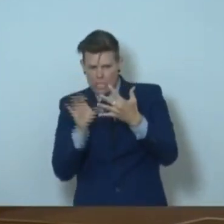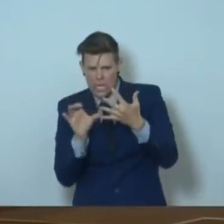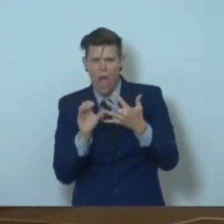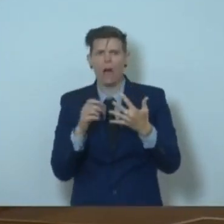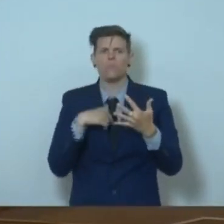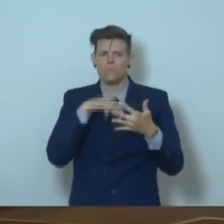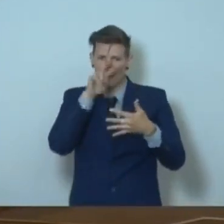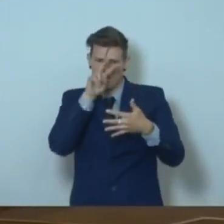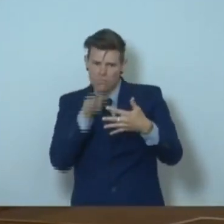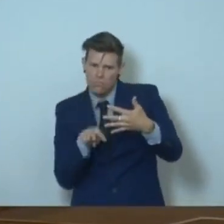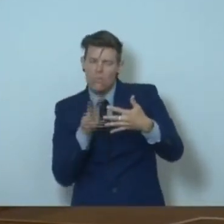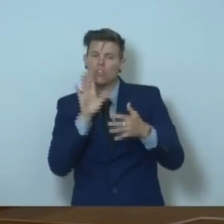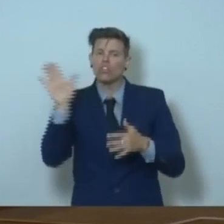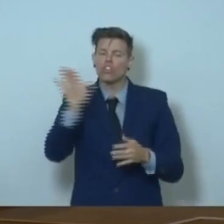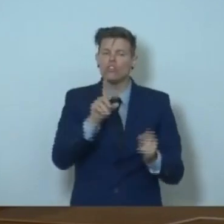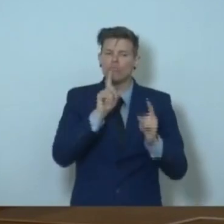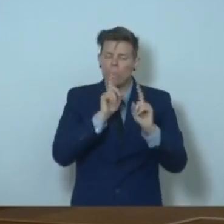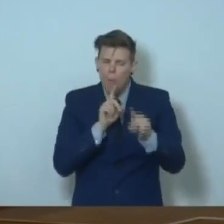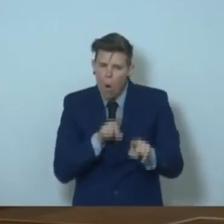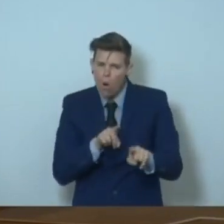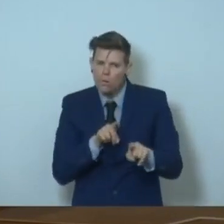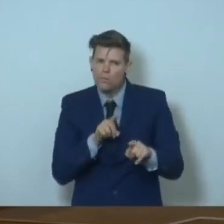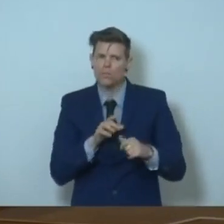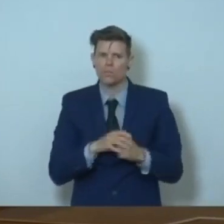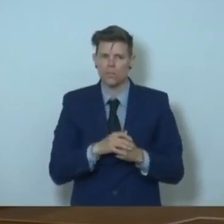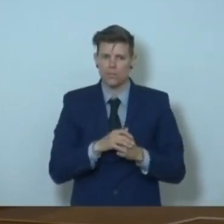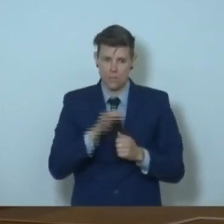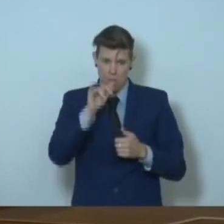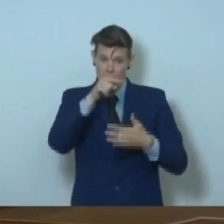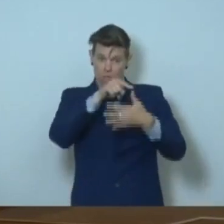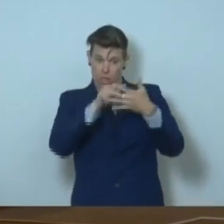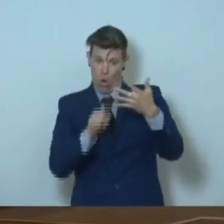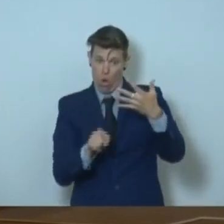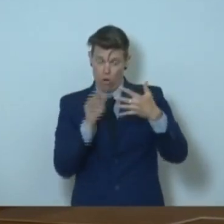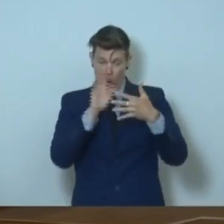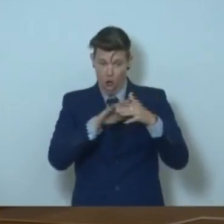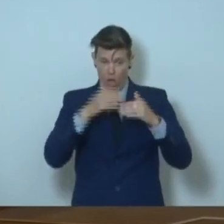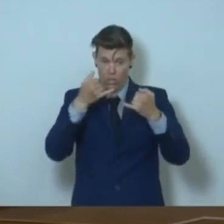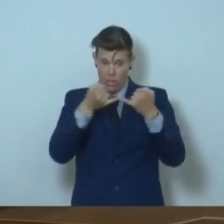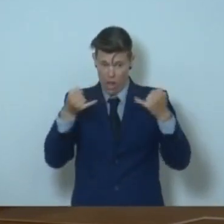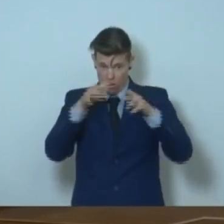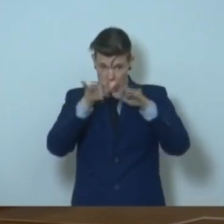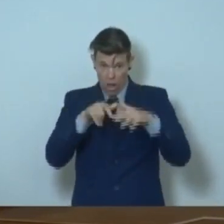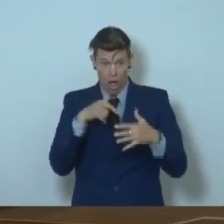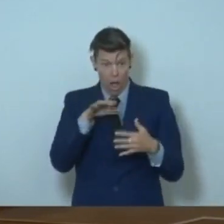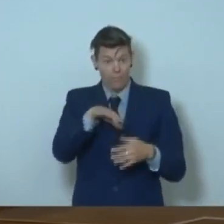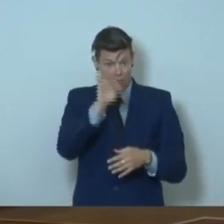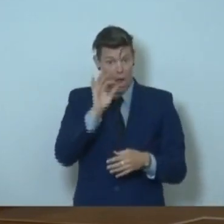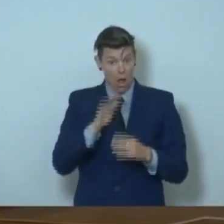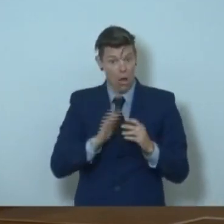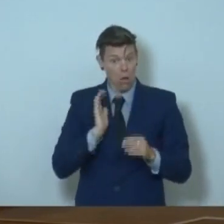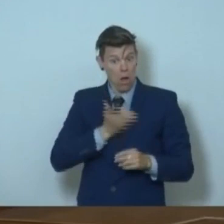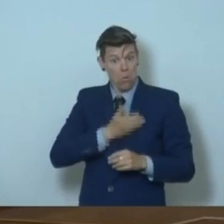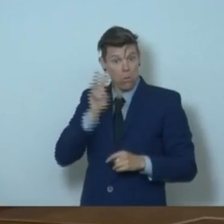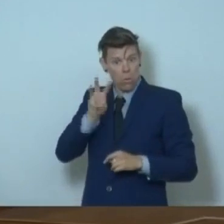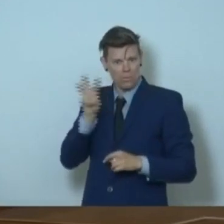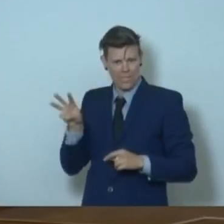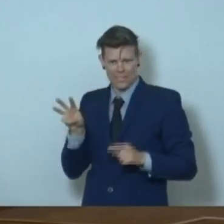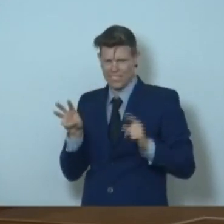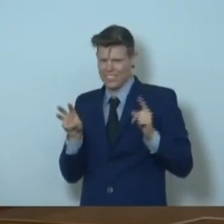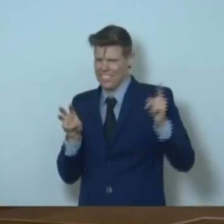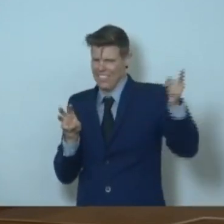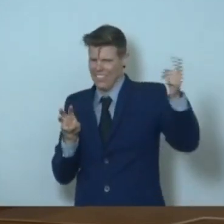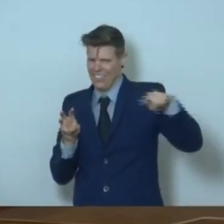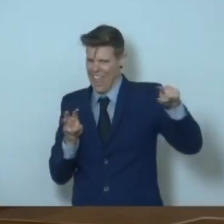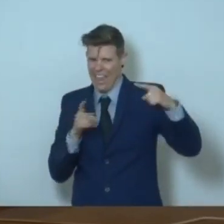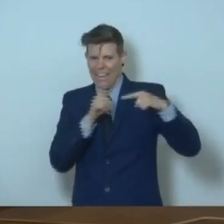reporting, and I can find all these, every single one of these metrics on our website, but apparently they can't. So it is